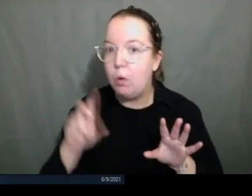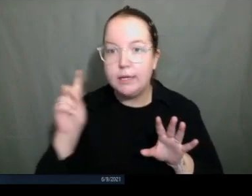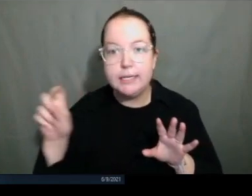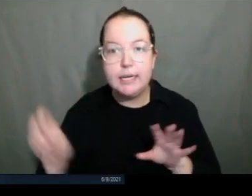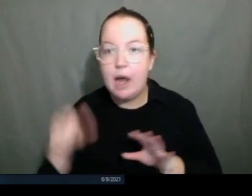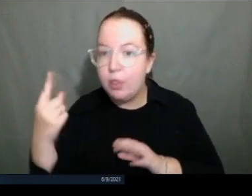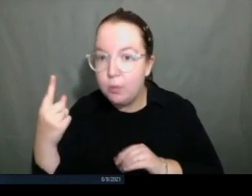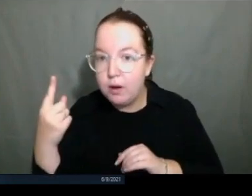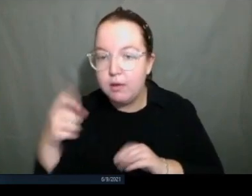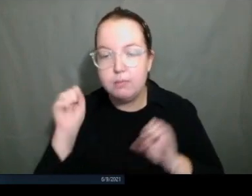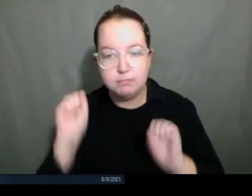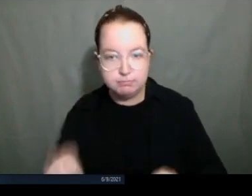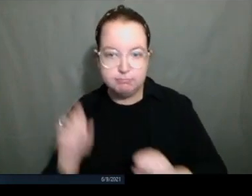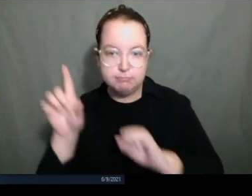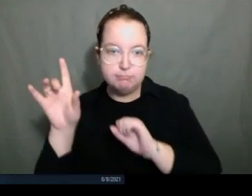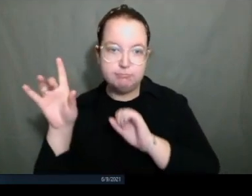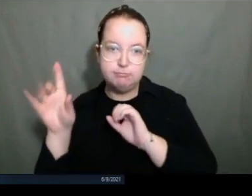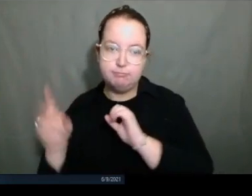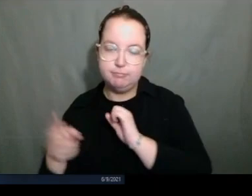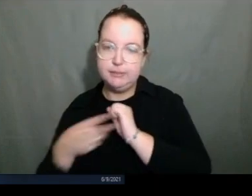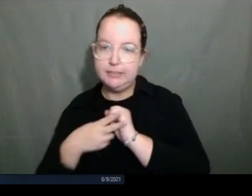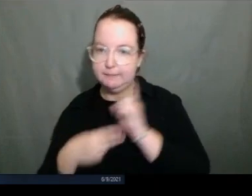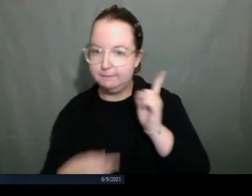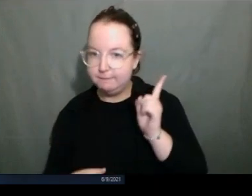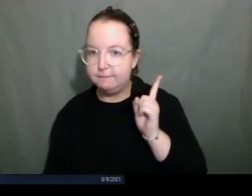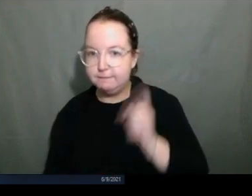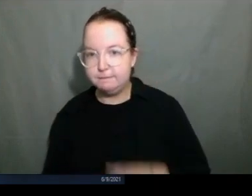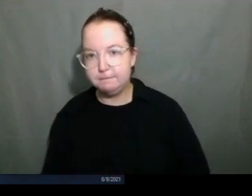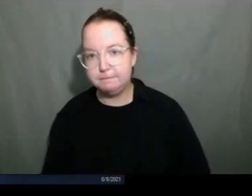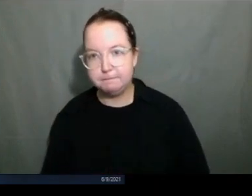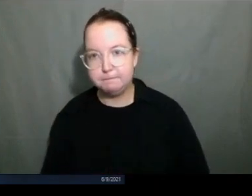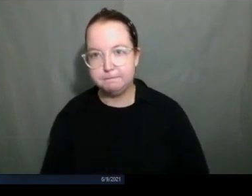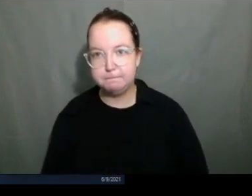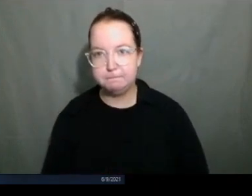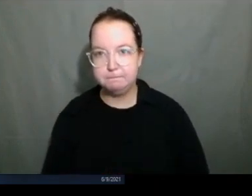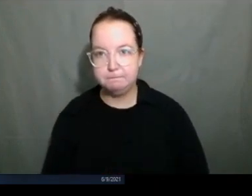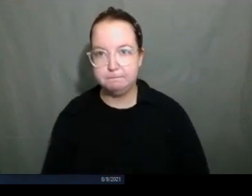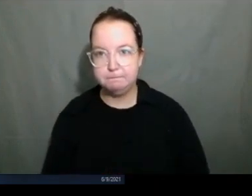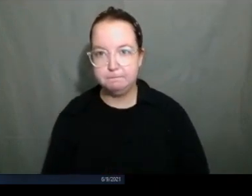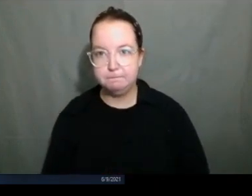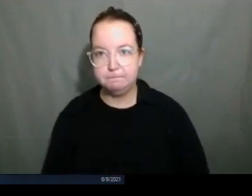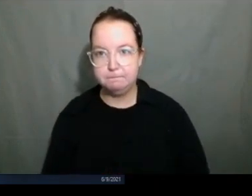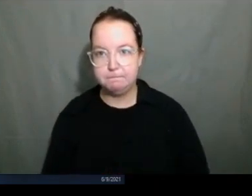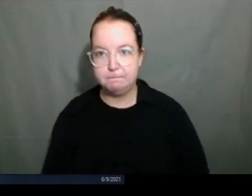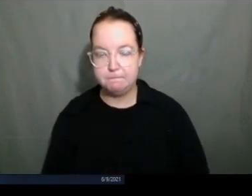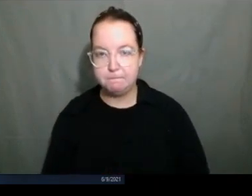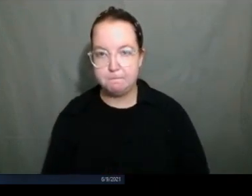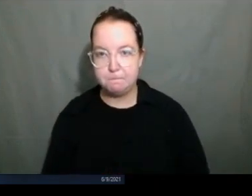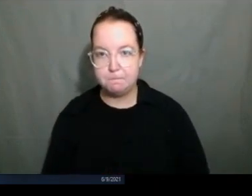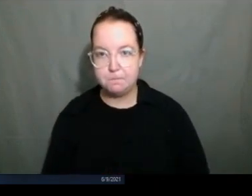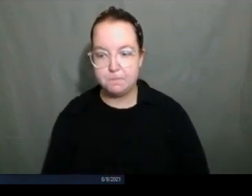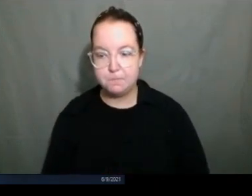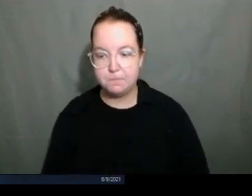additional copies, these will be saved in PayCom for each year you're on PayCom.